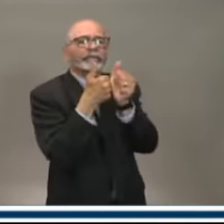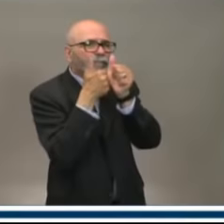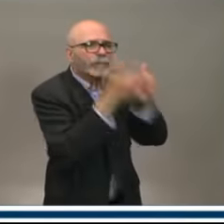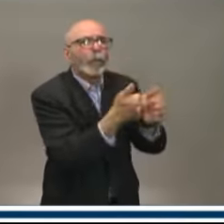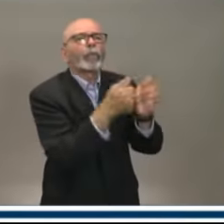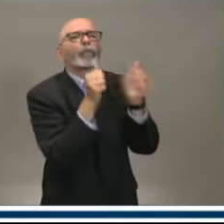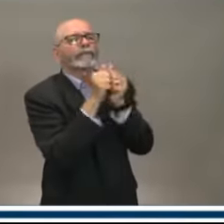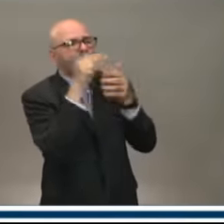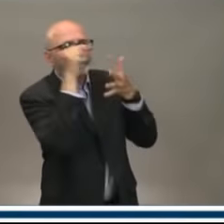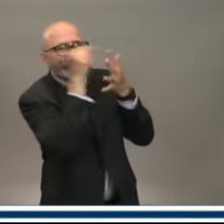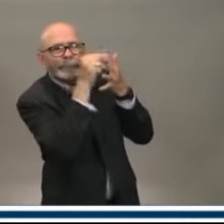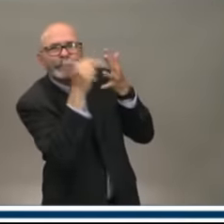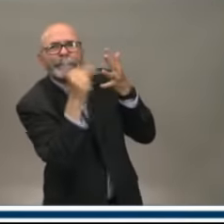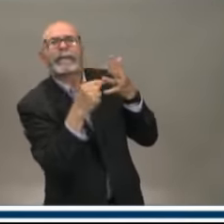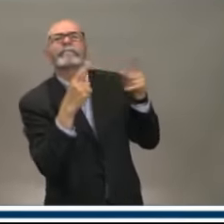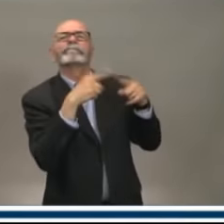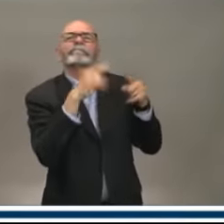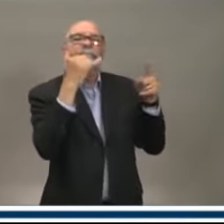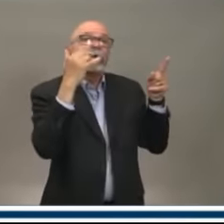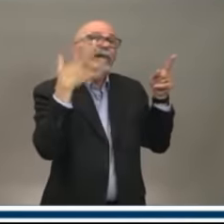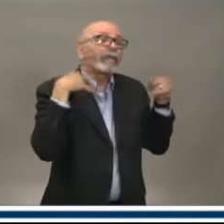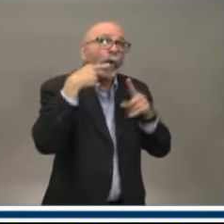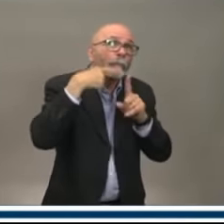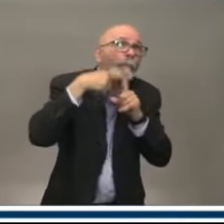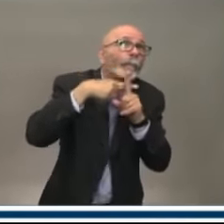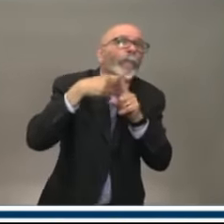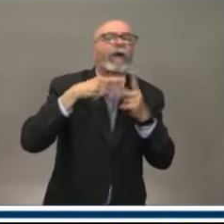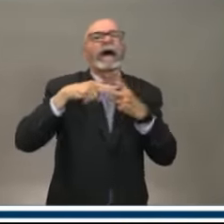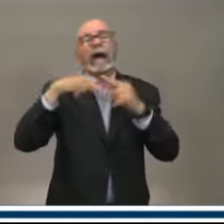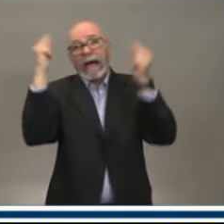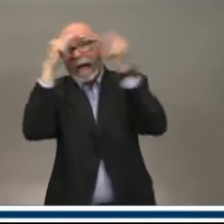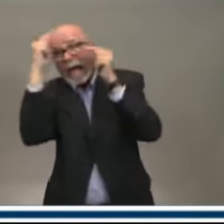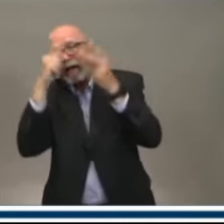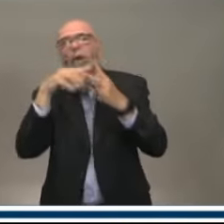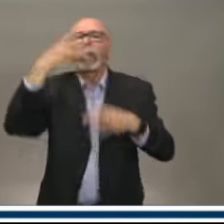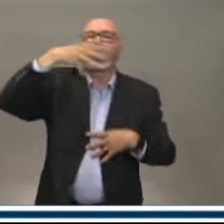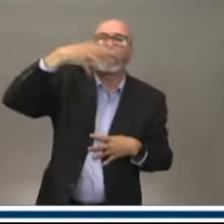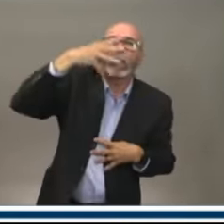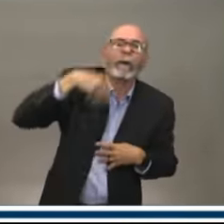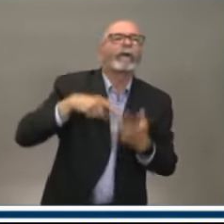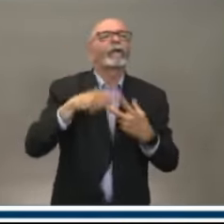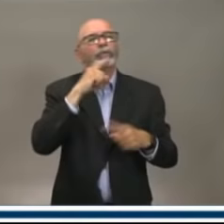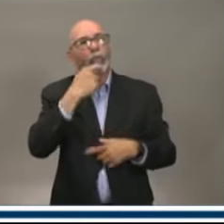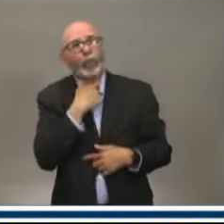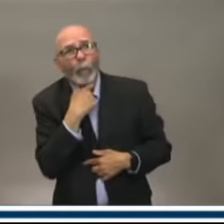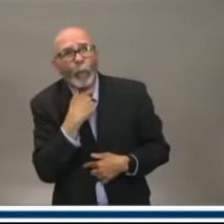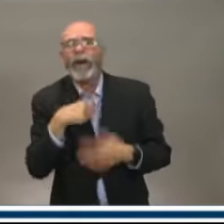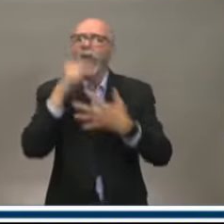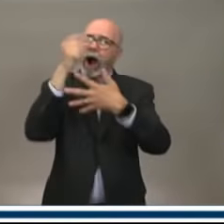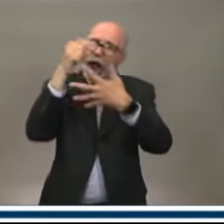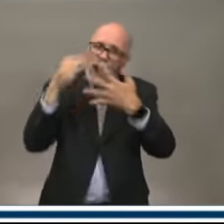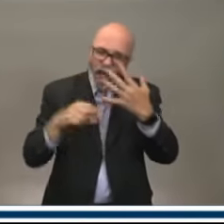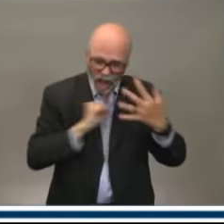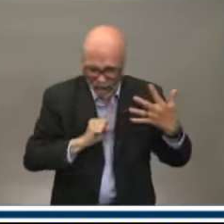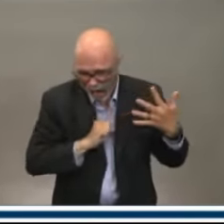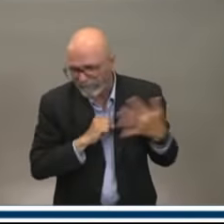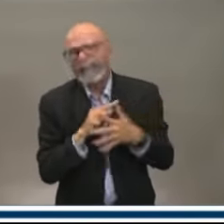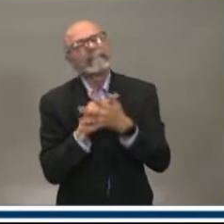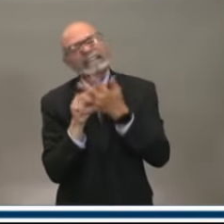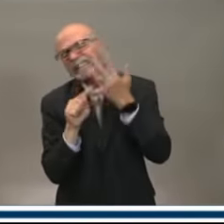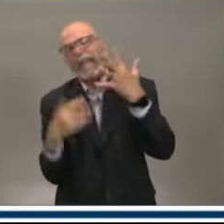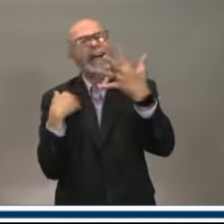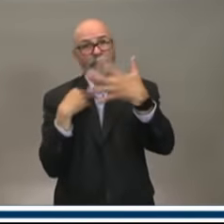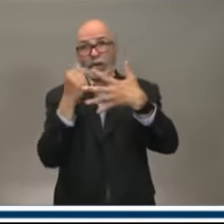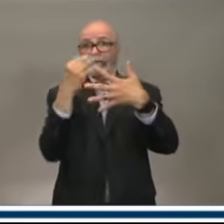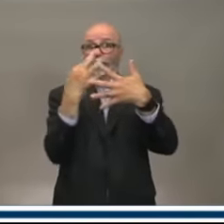fever, new or worsening cough, headache, sore throat, runny nose, if you're able to get online, do the 811